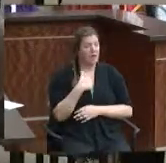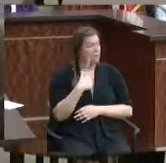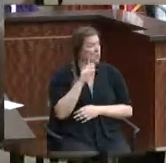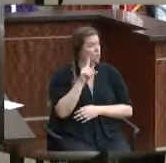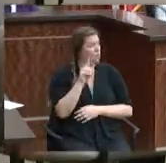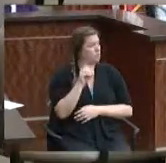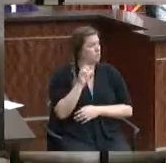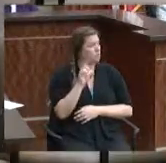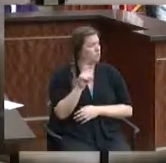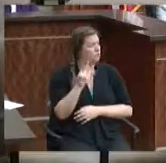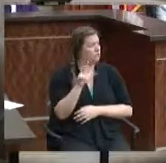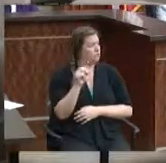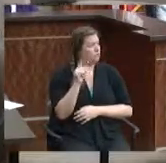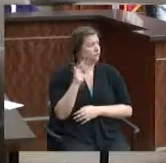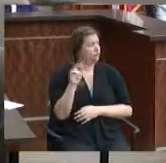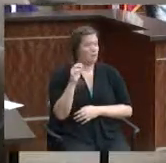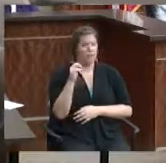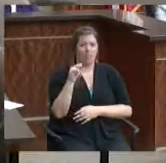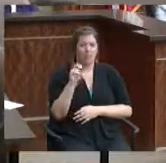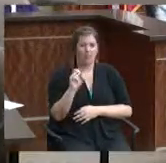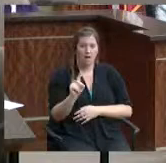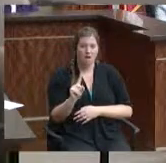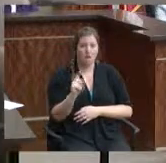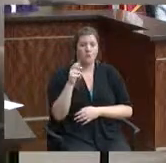is 10713 Greylock Road.